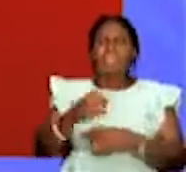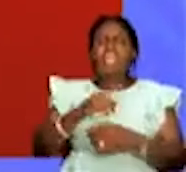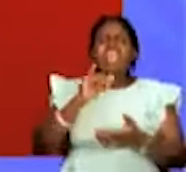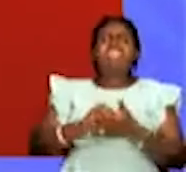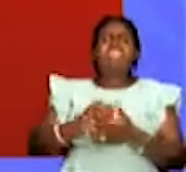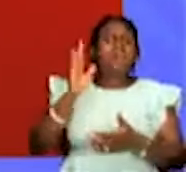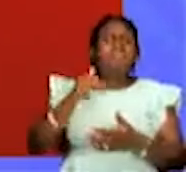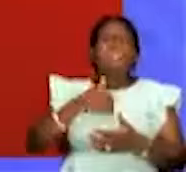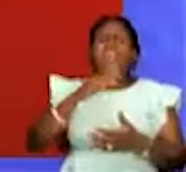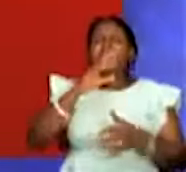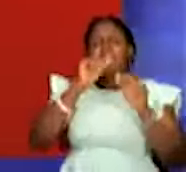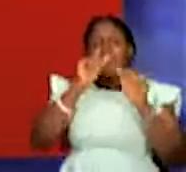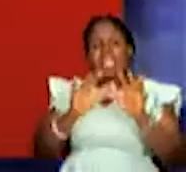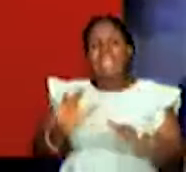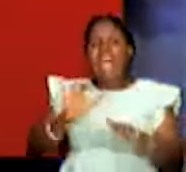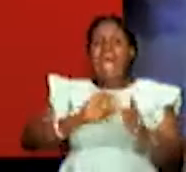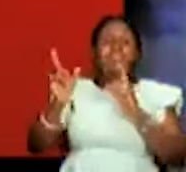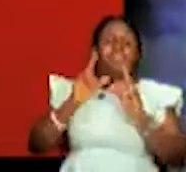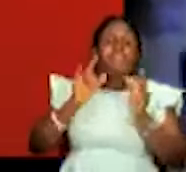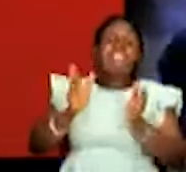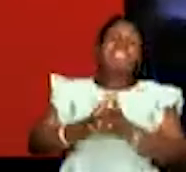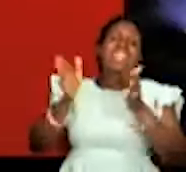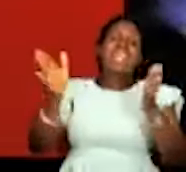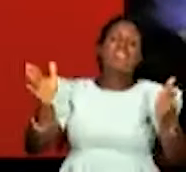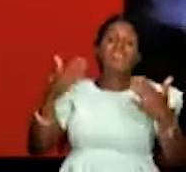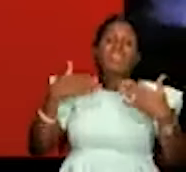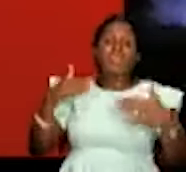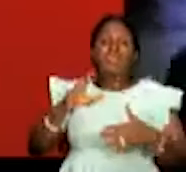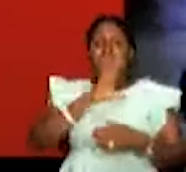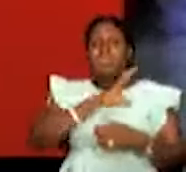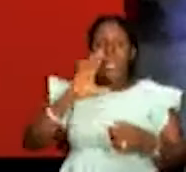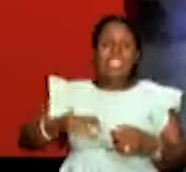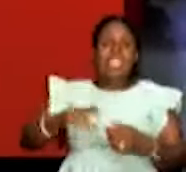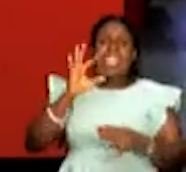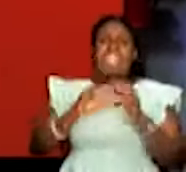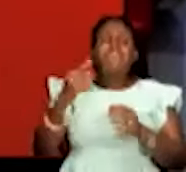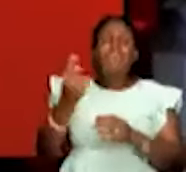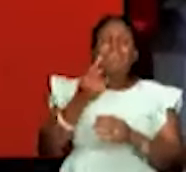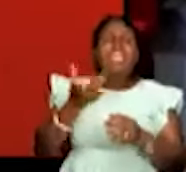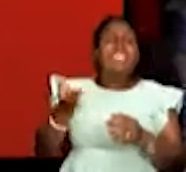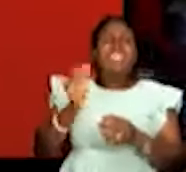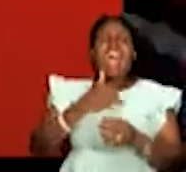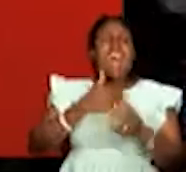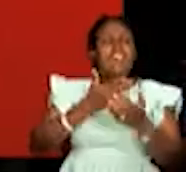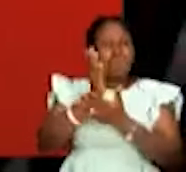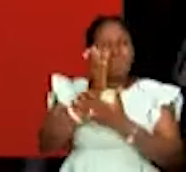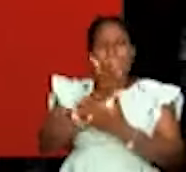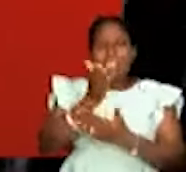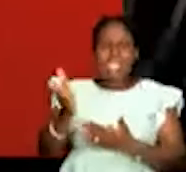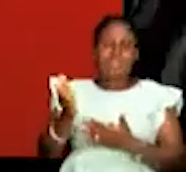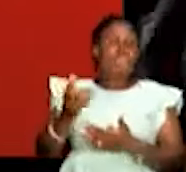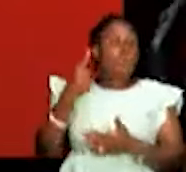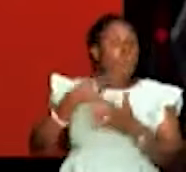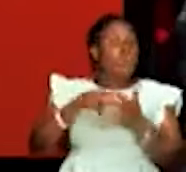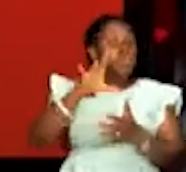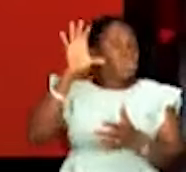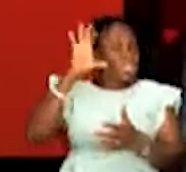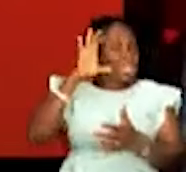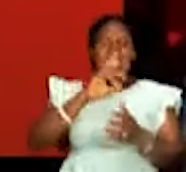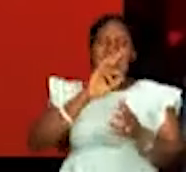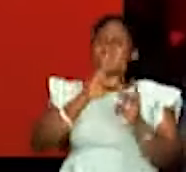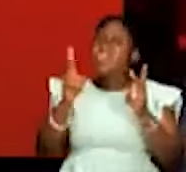speaking generally to the body of Christ. If only they heard the right things. It matters what you hear, not just that you